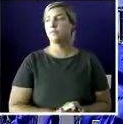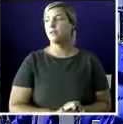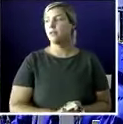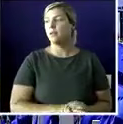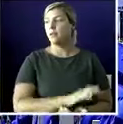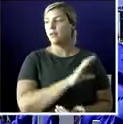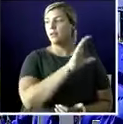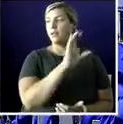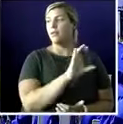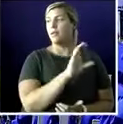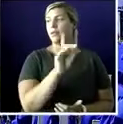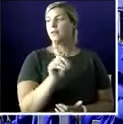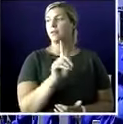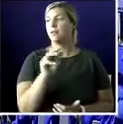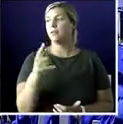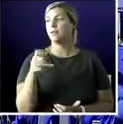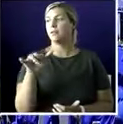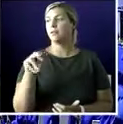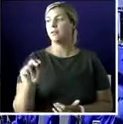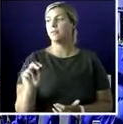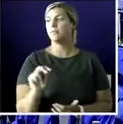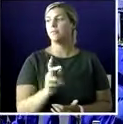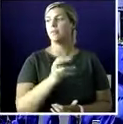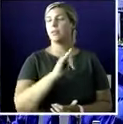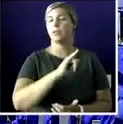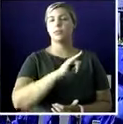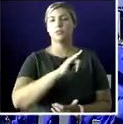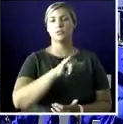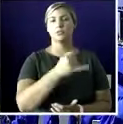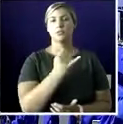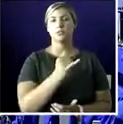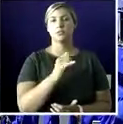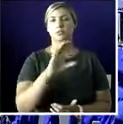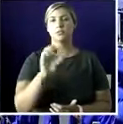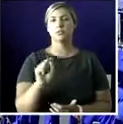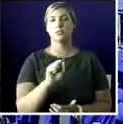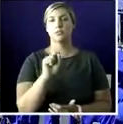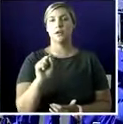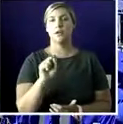Cade David Heaton. Justin Scott Spiewak.